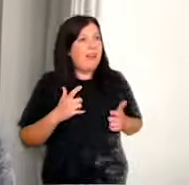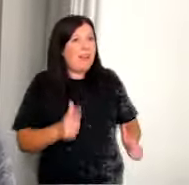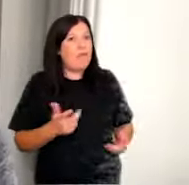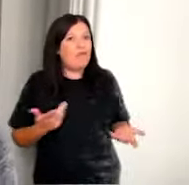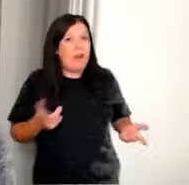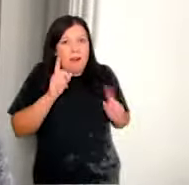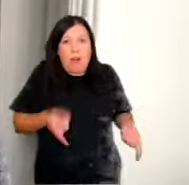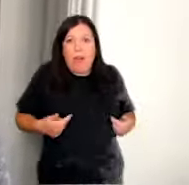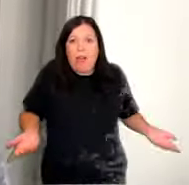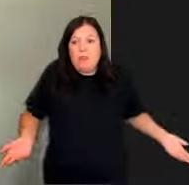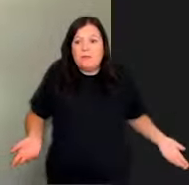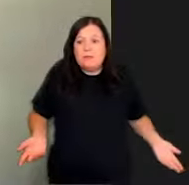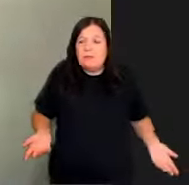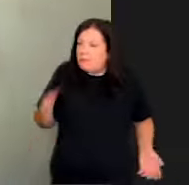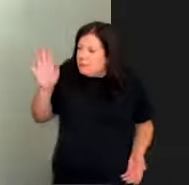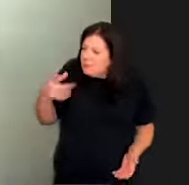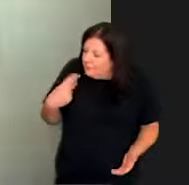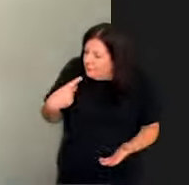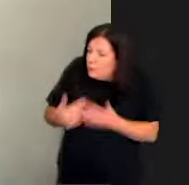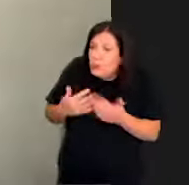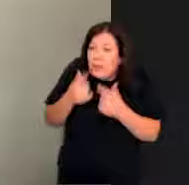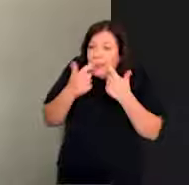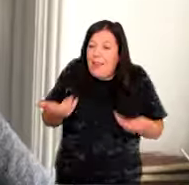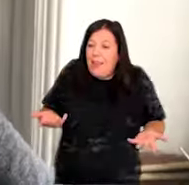anymore. Hannah, we'll sort this out.